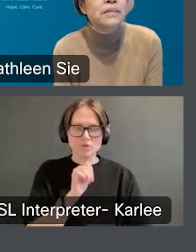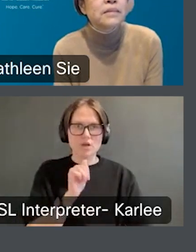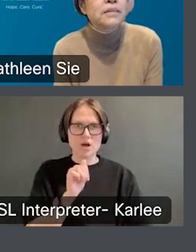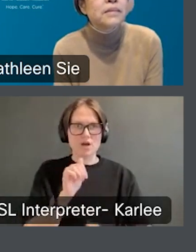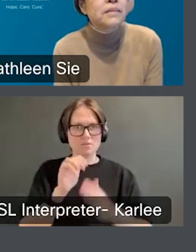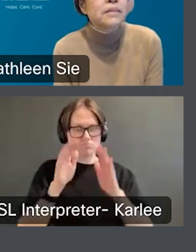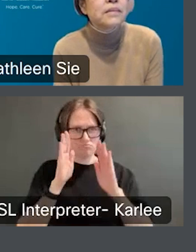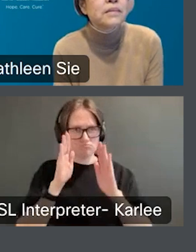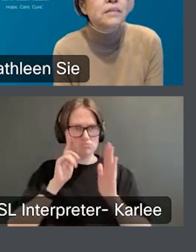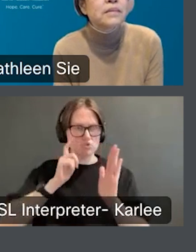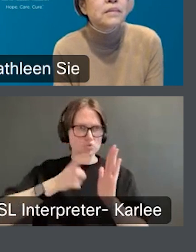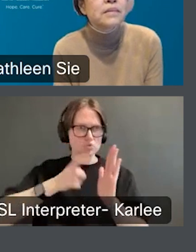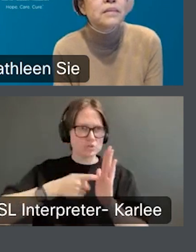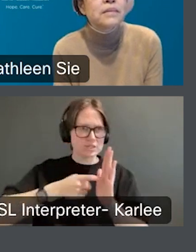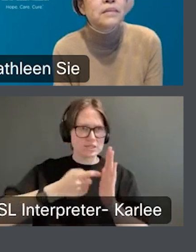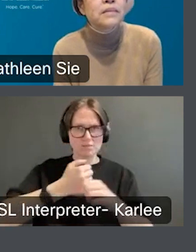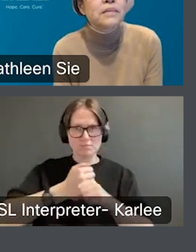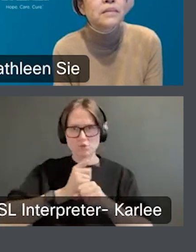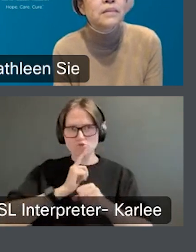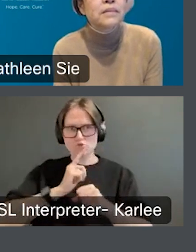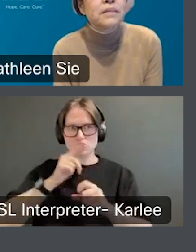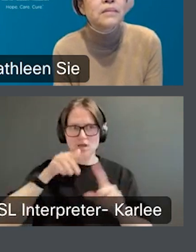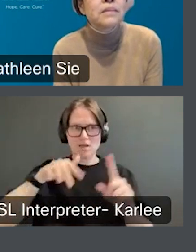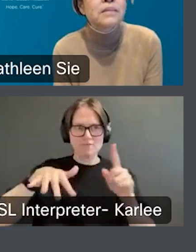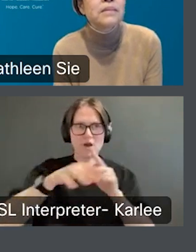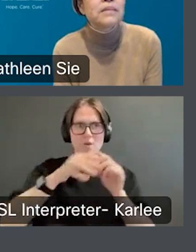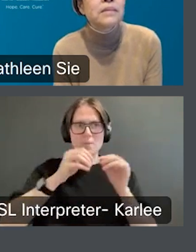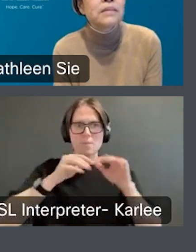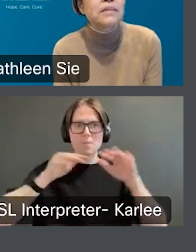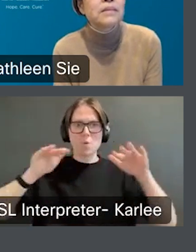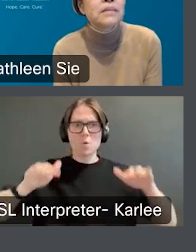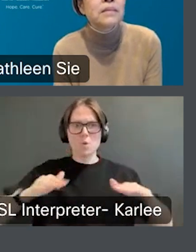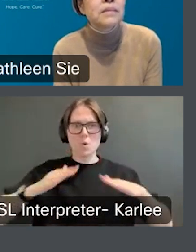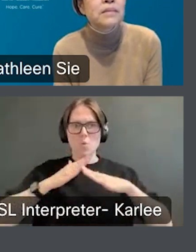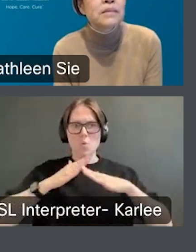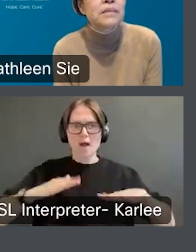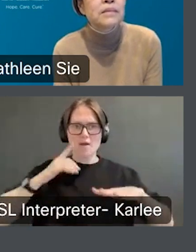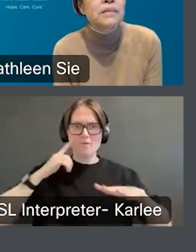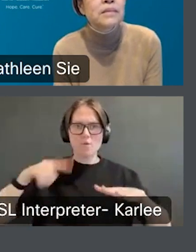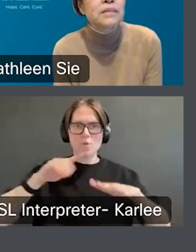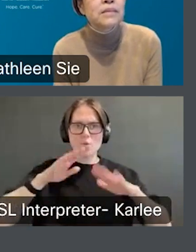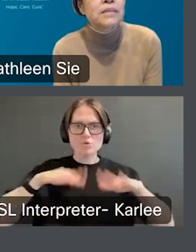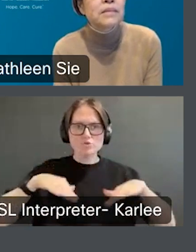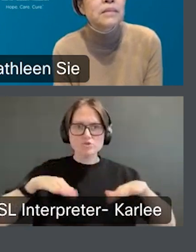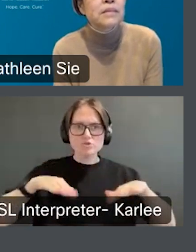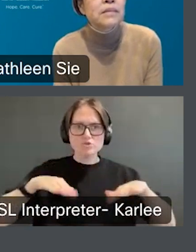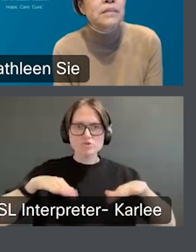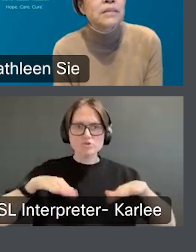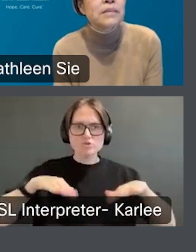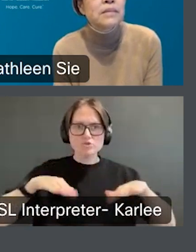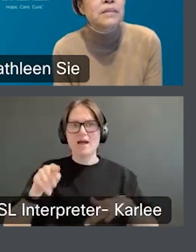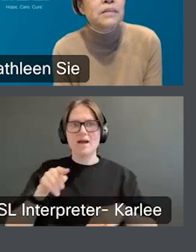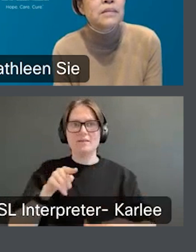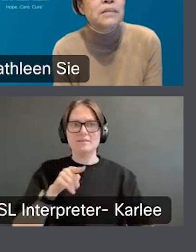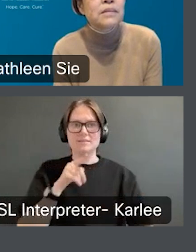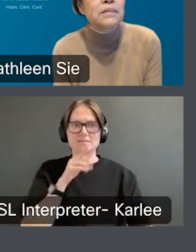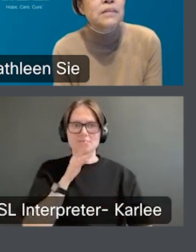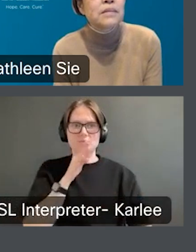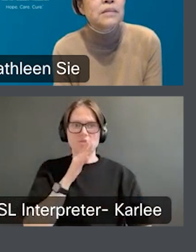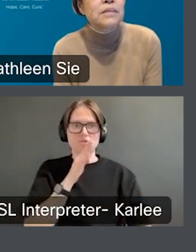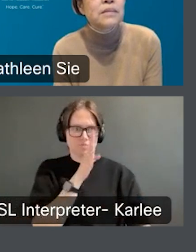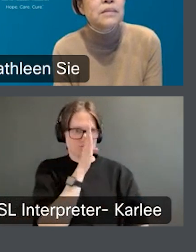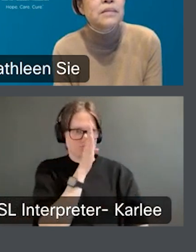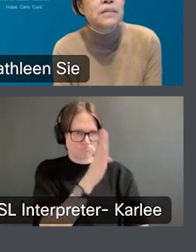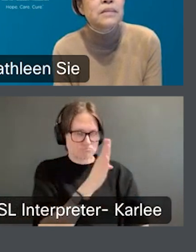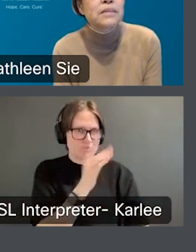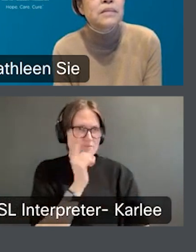is quieter for these children, or that they are directing the speech signal to the normal hearing